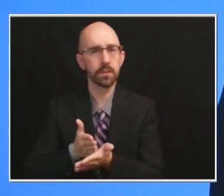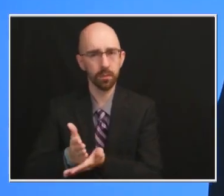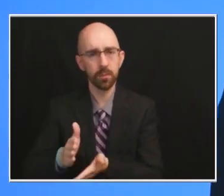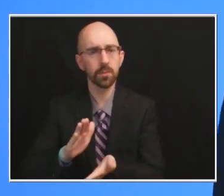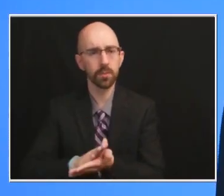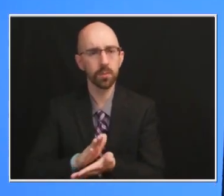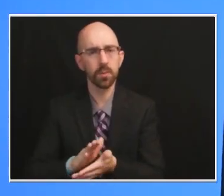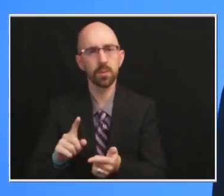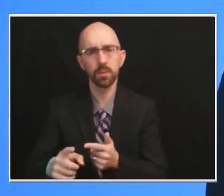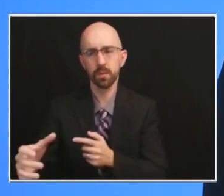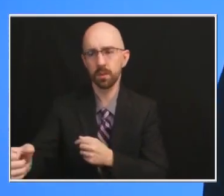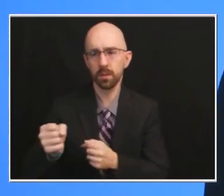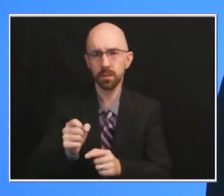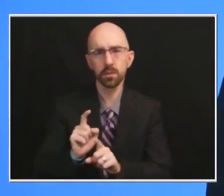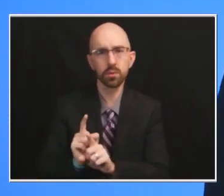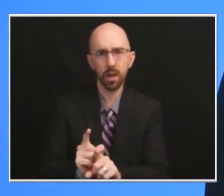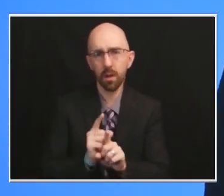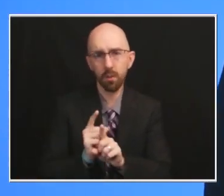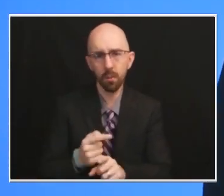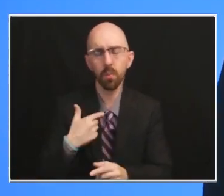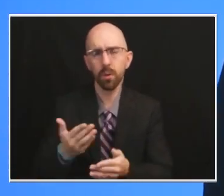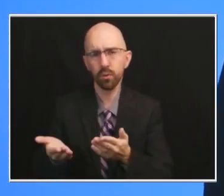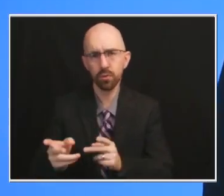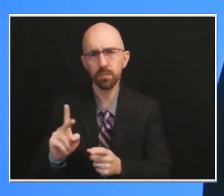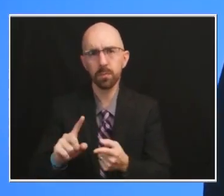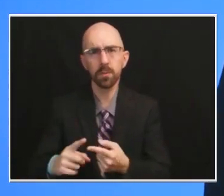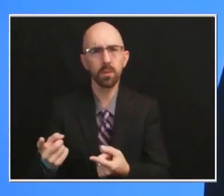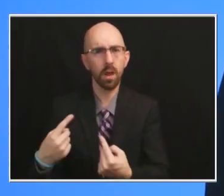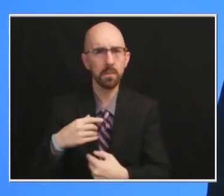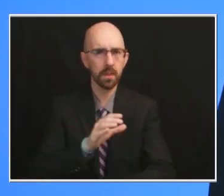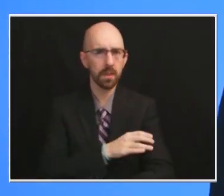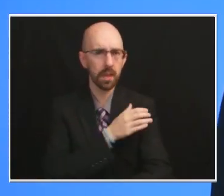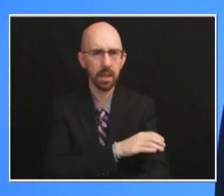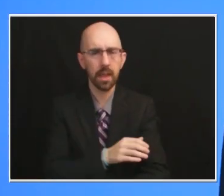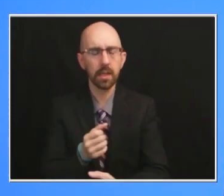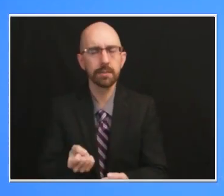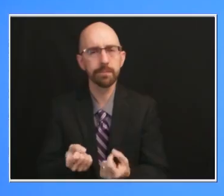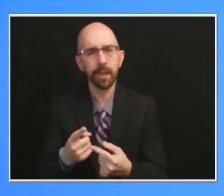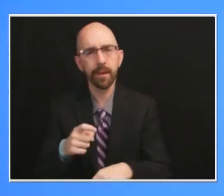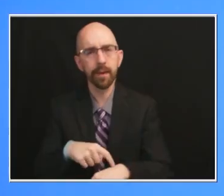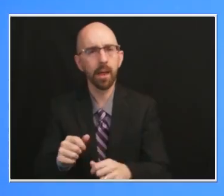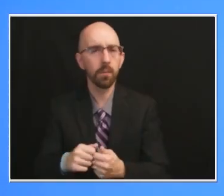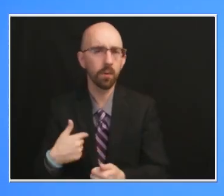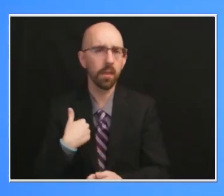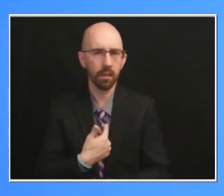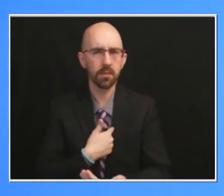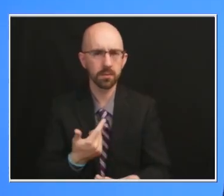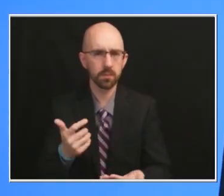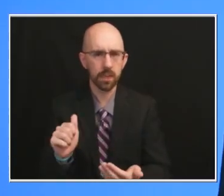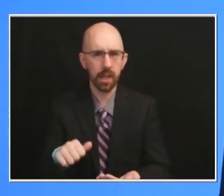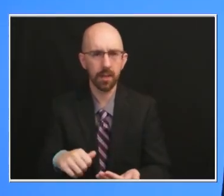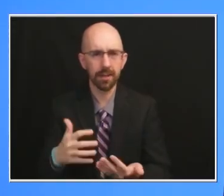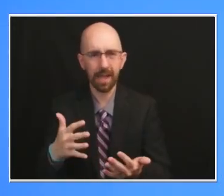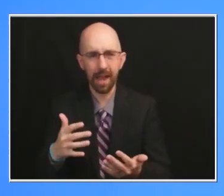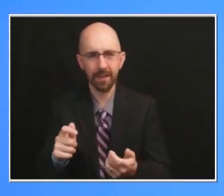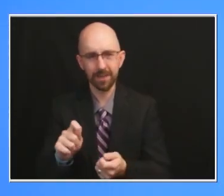and shadow. We encourage people to come down to the clinic and spend some time with us so we can kind of change that knowledge and understanding